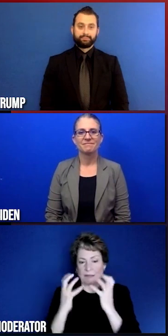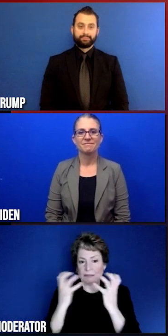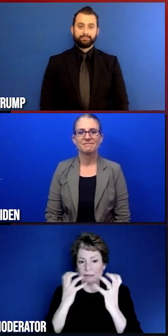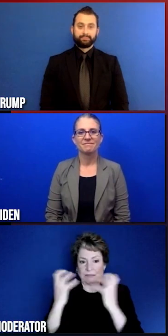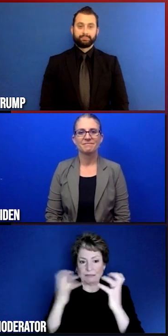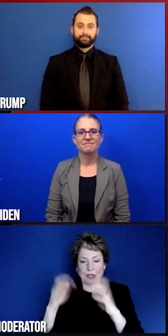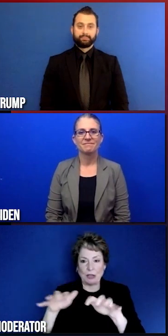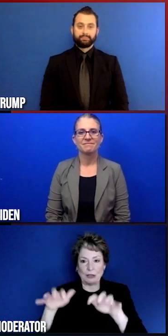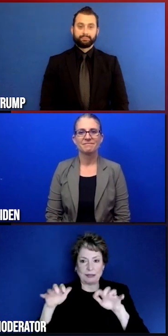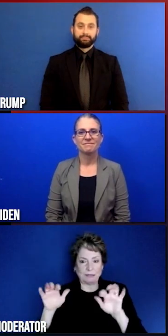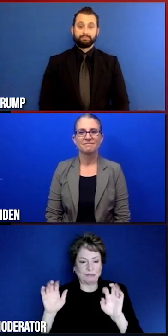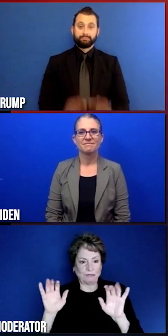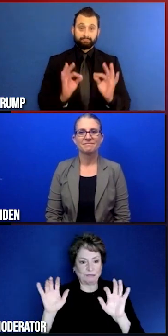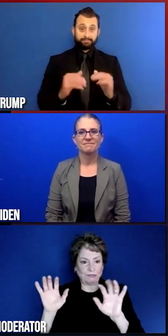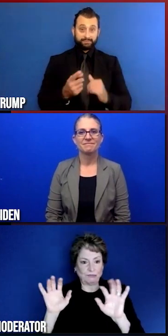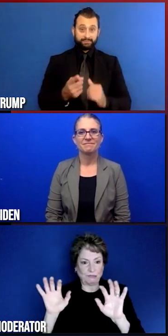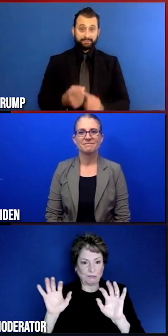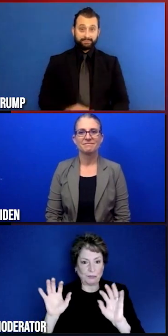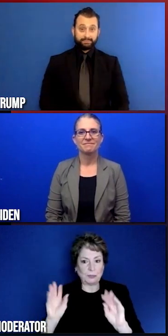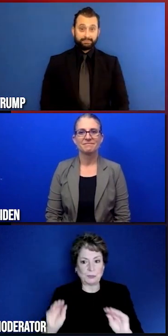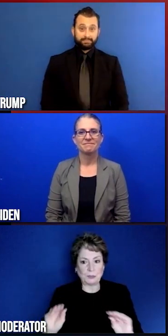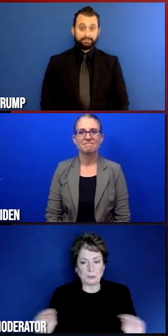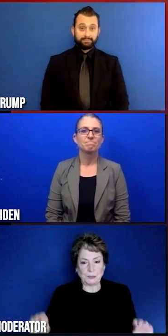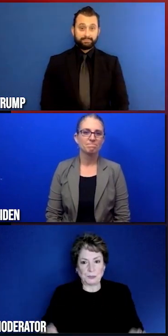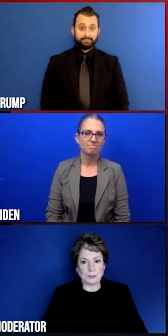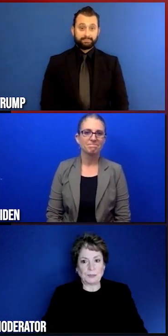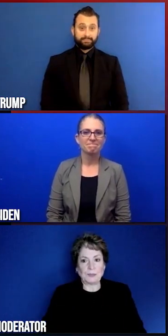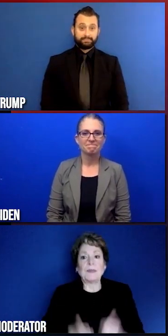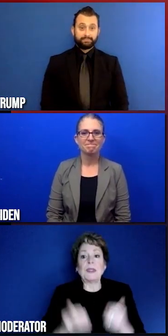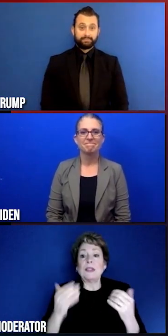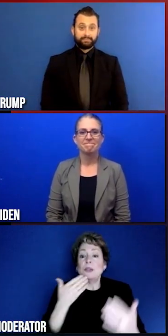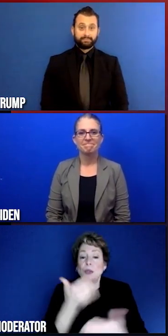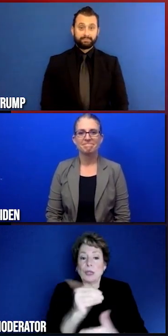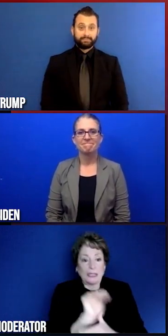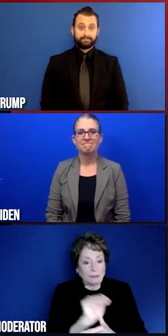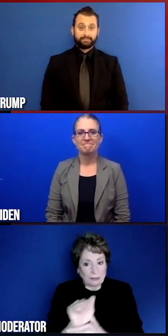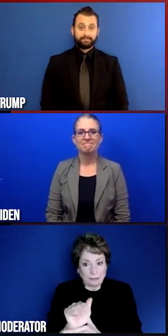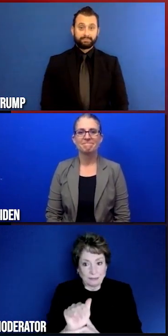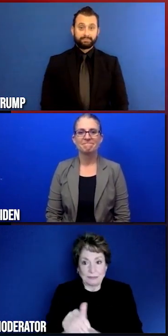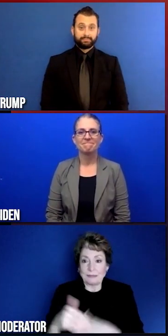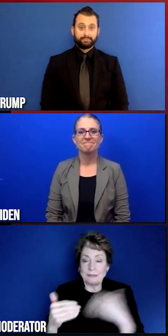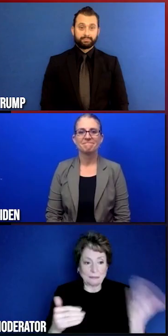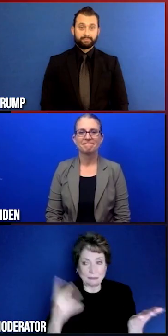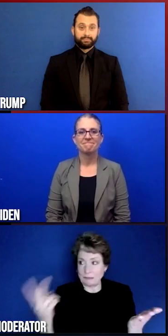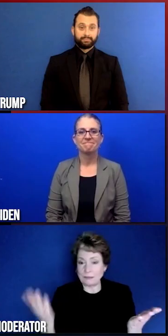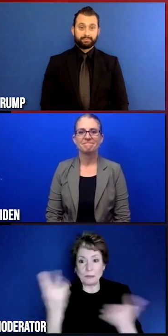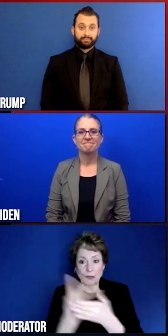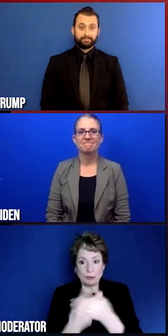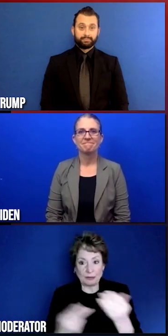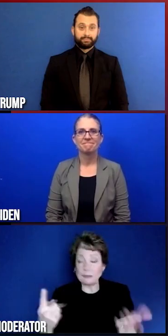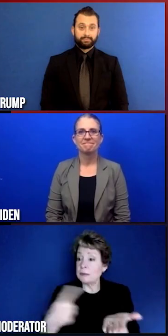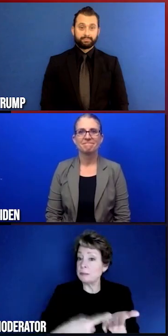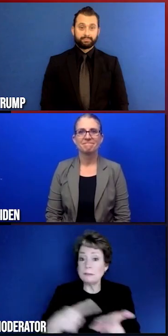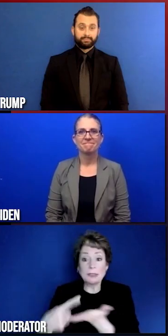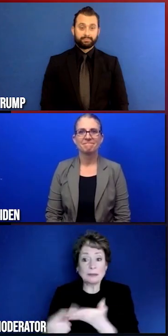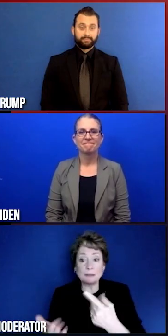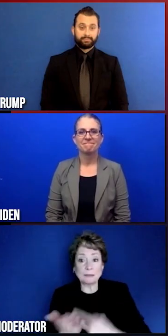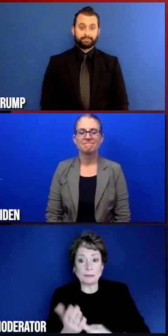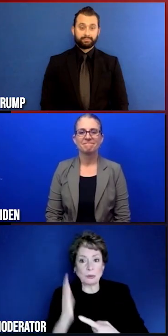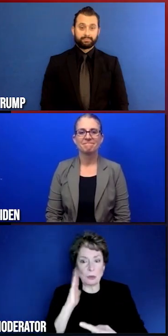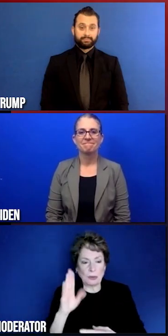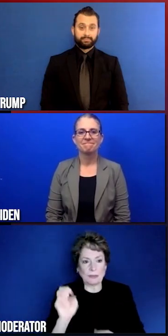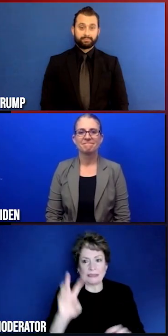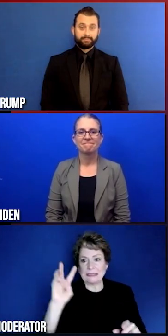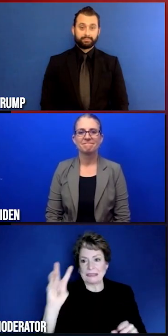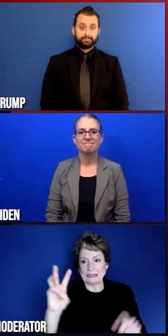And I do want to say a very good evening to both of you. This debate will cover 6 major topics. At the beginning of each section,